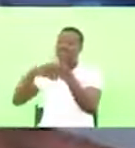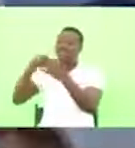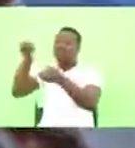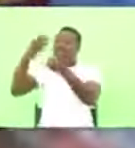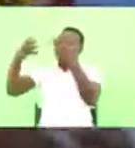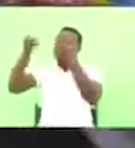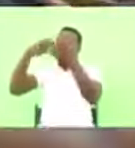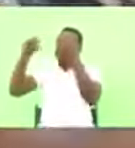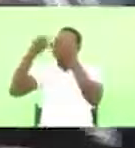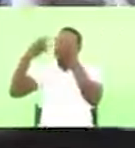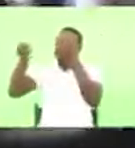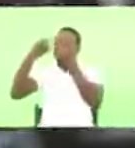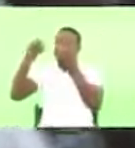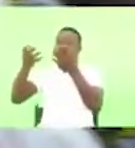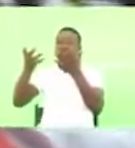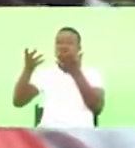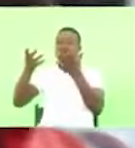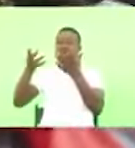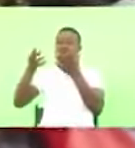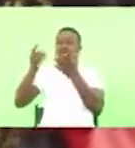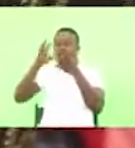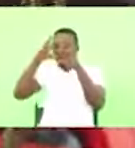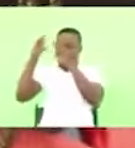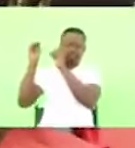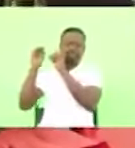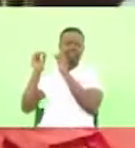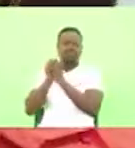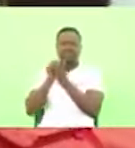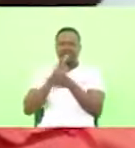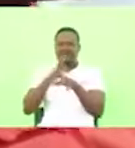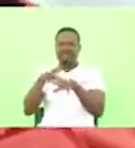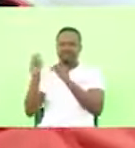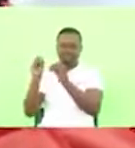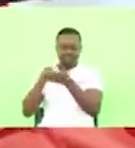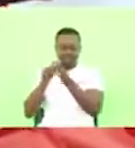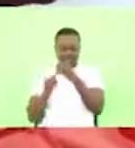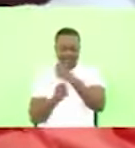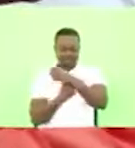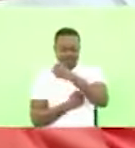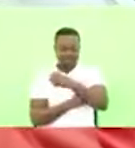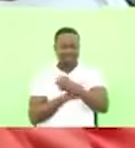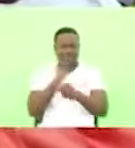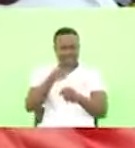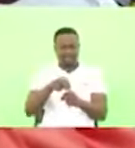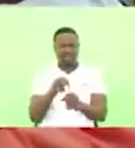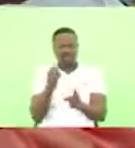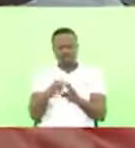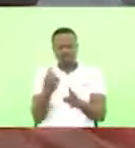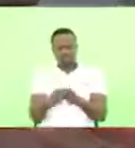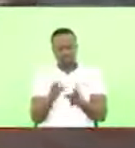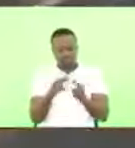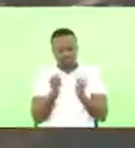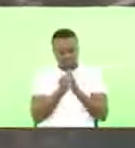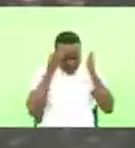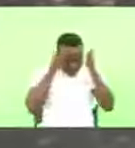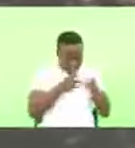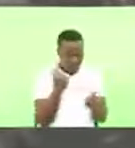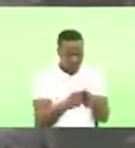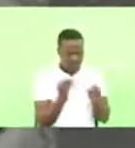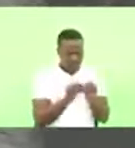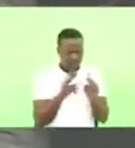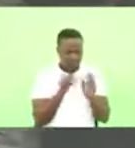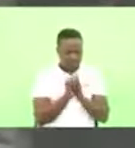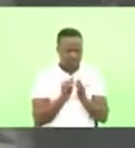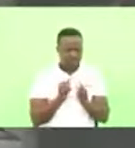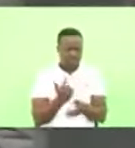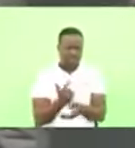remain is the foundation of the word, which is life. So please pay attention and let us go into scripture.